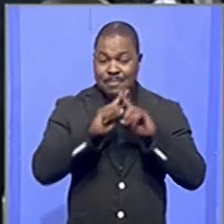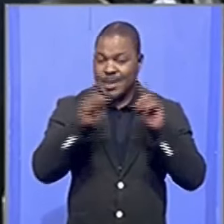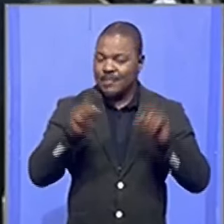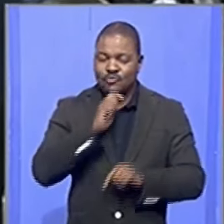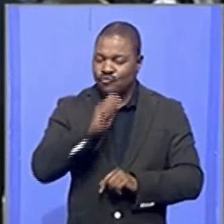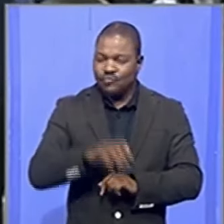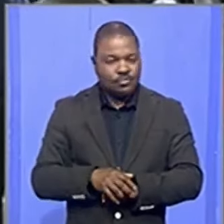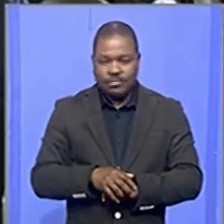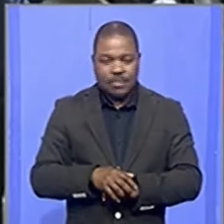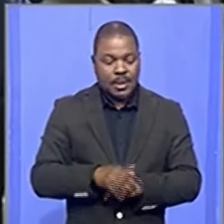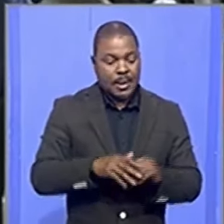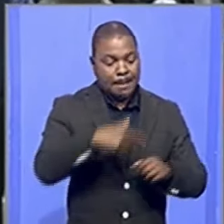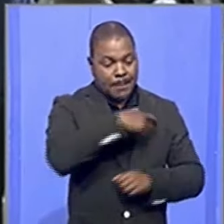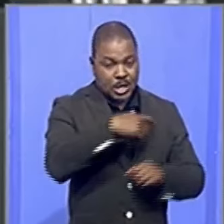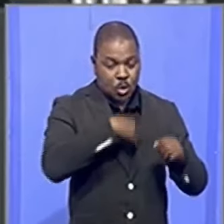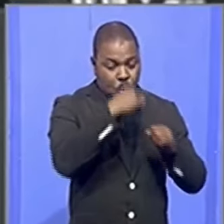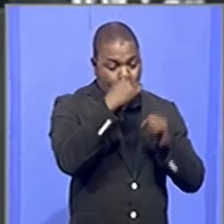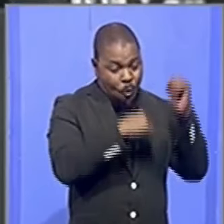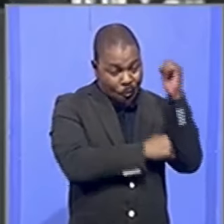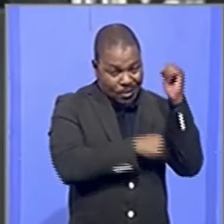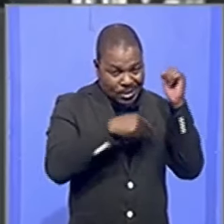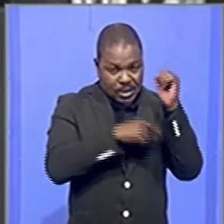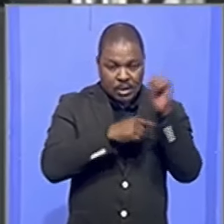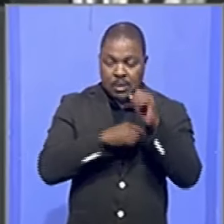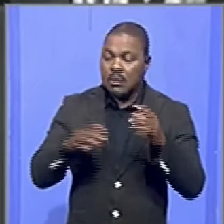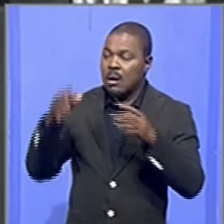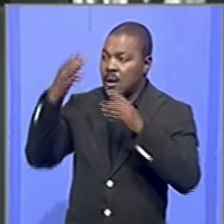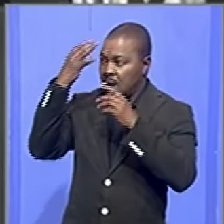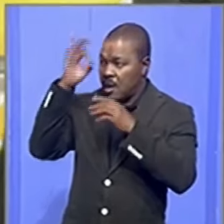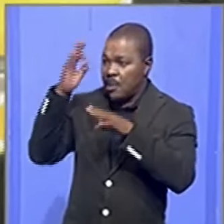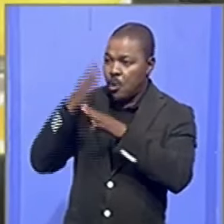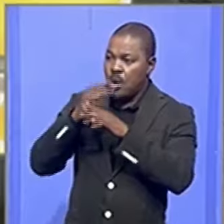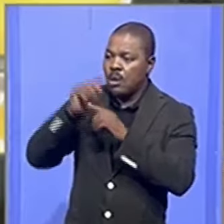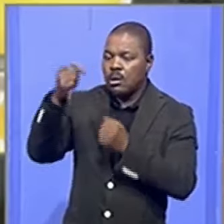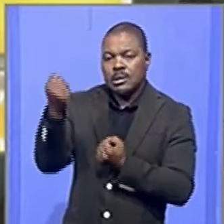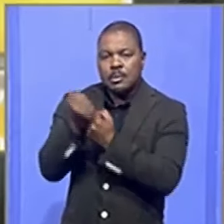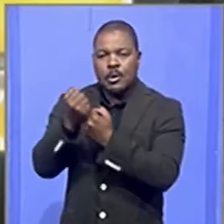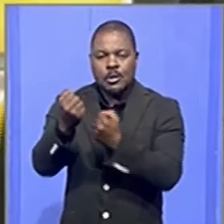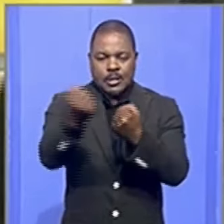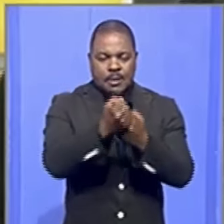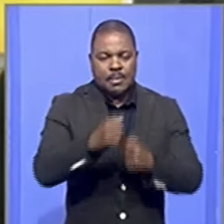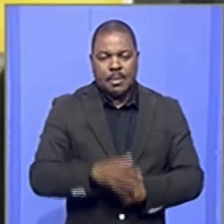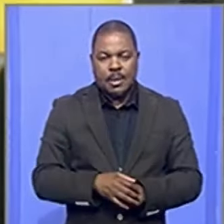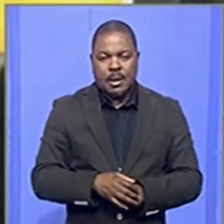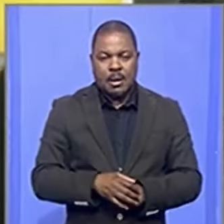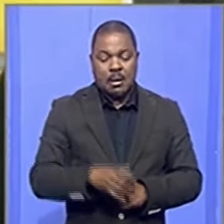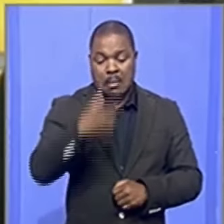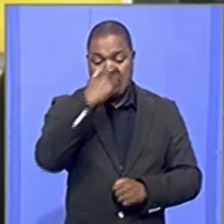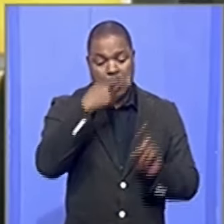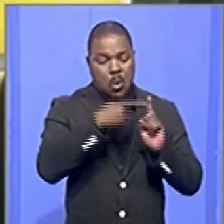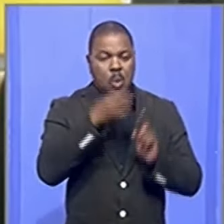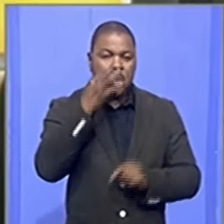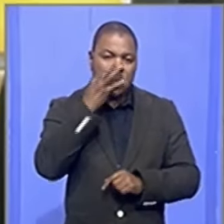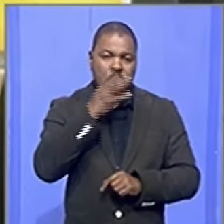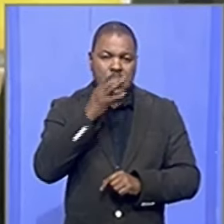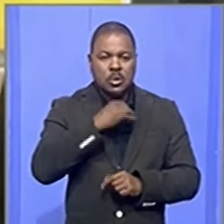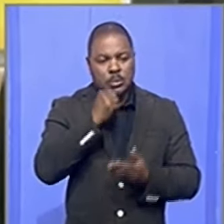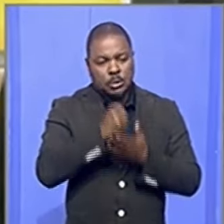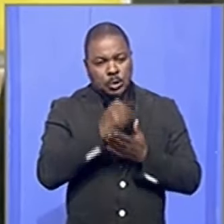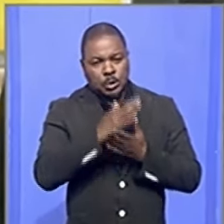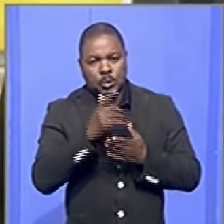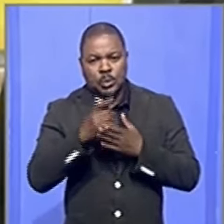and strengthens the work of government as a whole. Ramaphosa o re palamente sonela go nea kakanyo ya go hlongwa ga